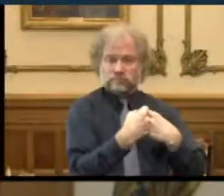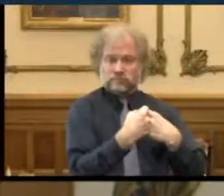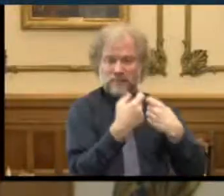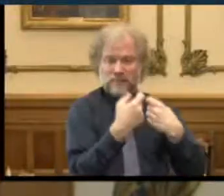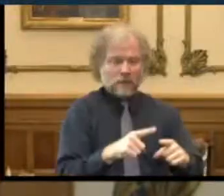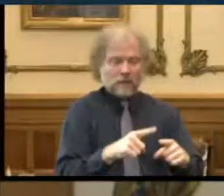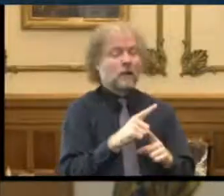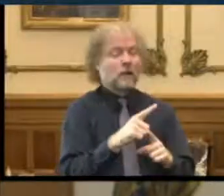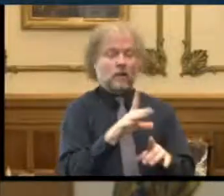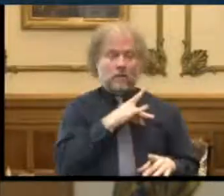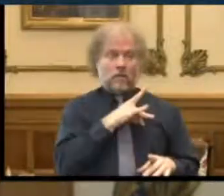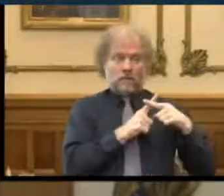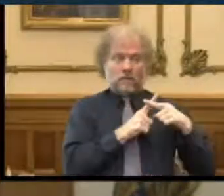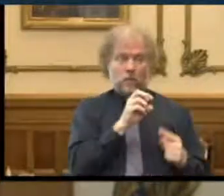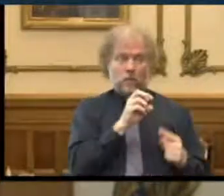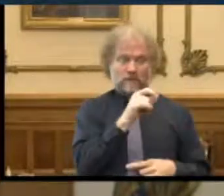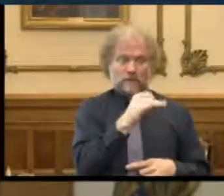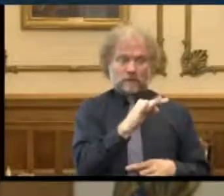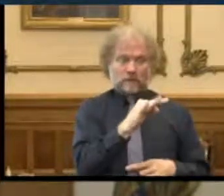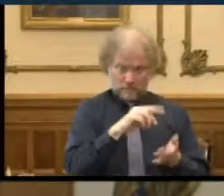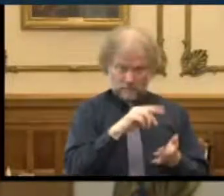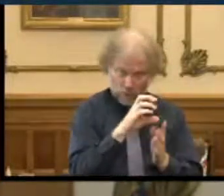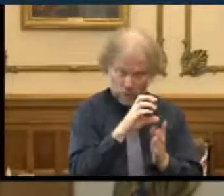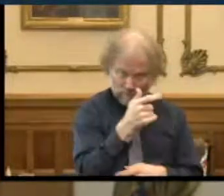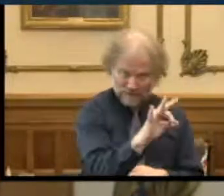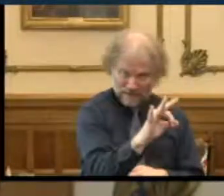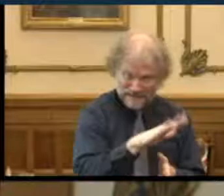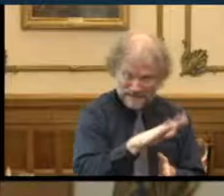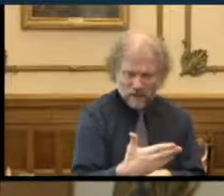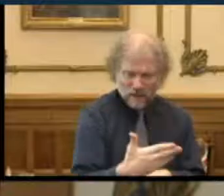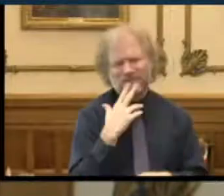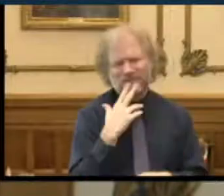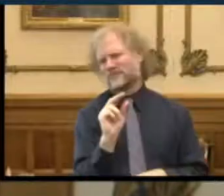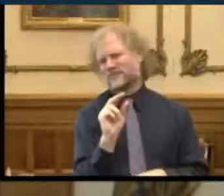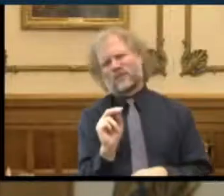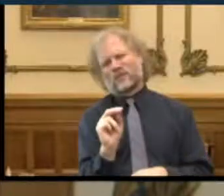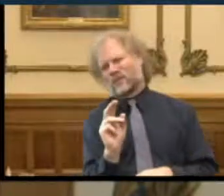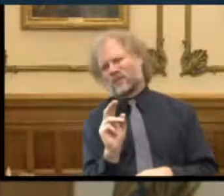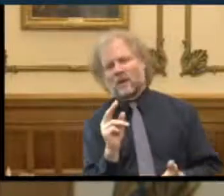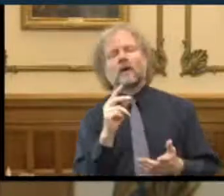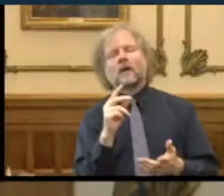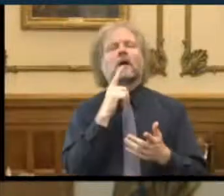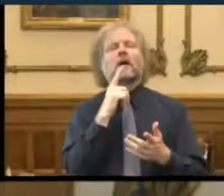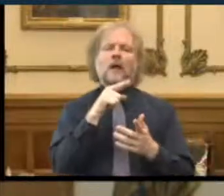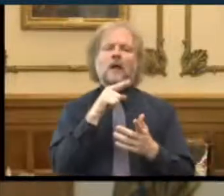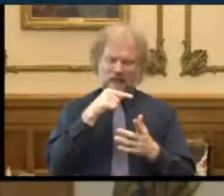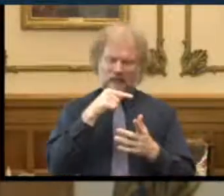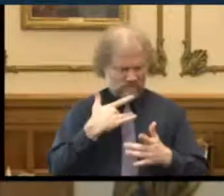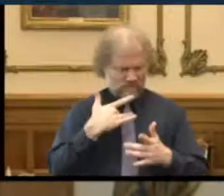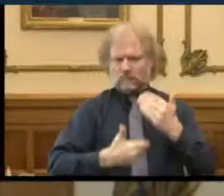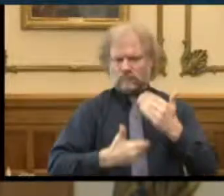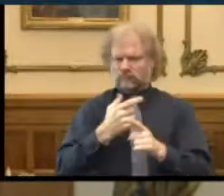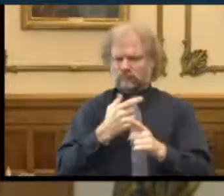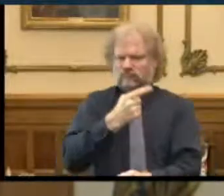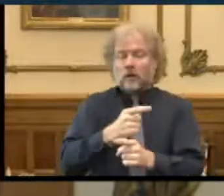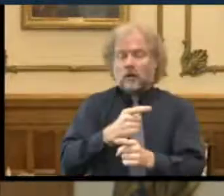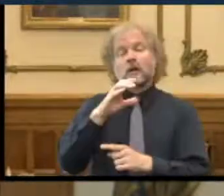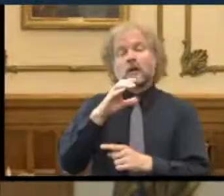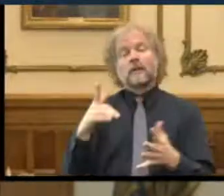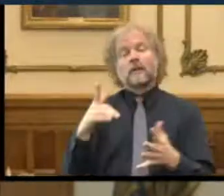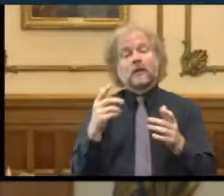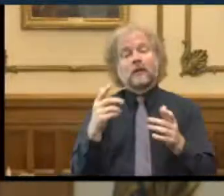have COVID-19, do we count that as a COVID death? And the answer is no. This is done very appropriately.